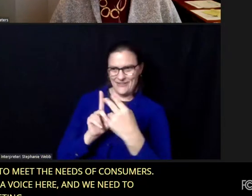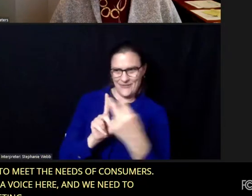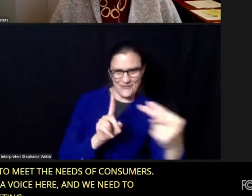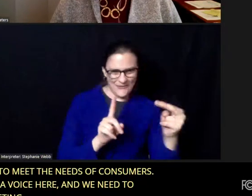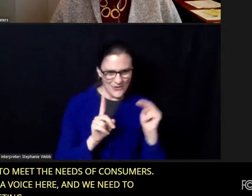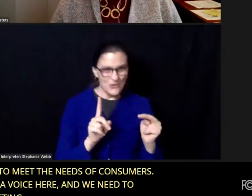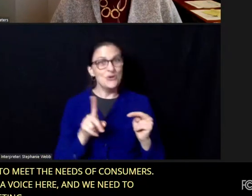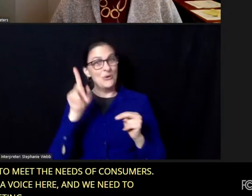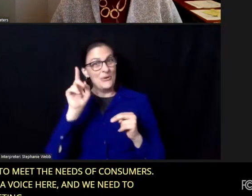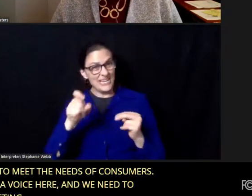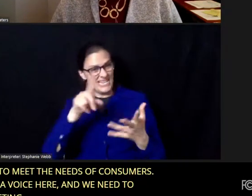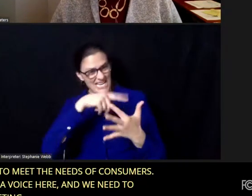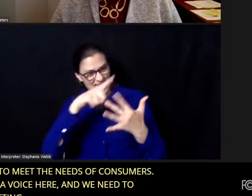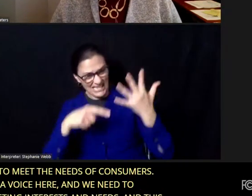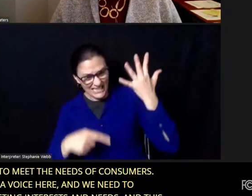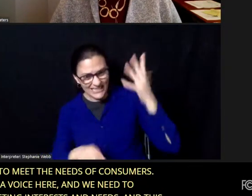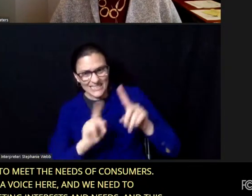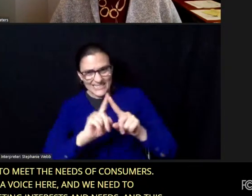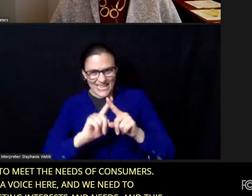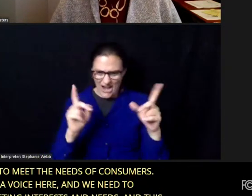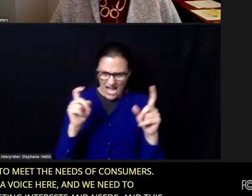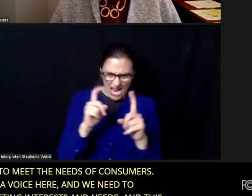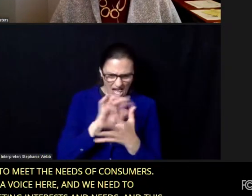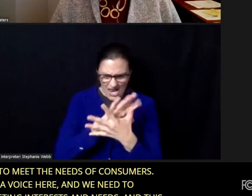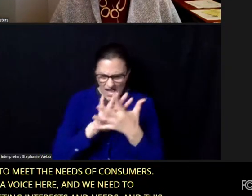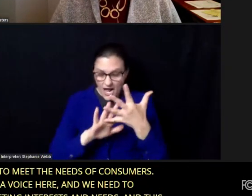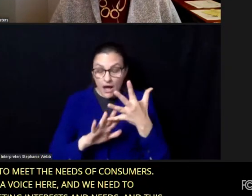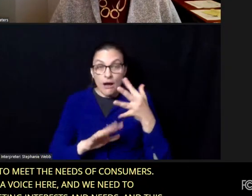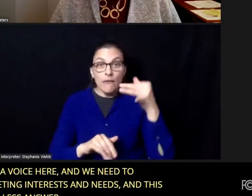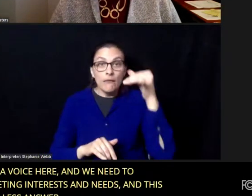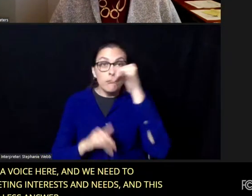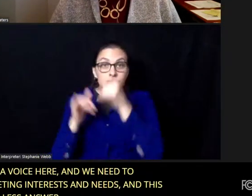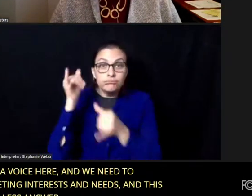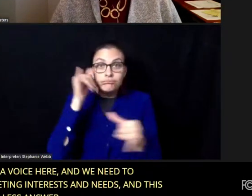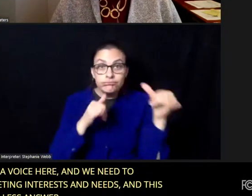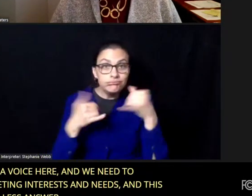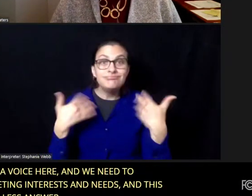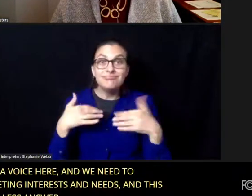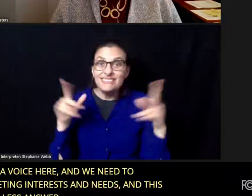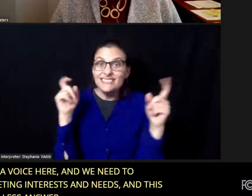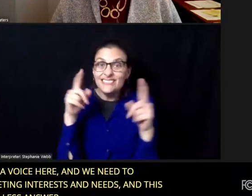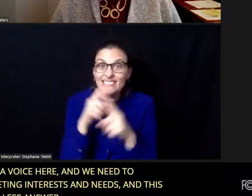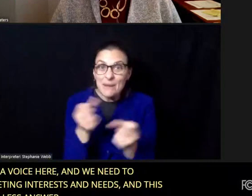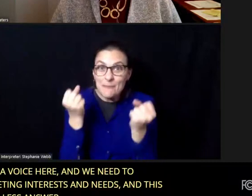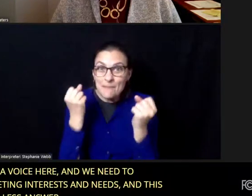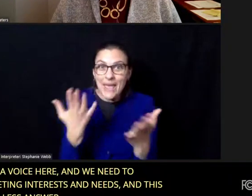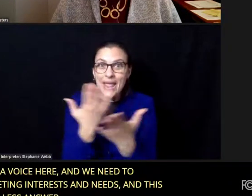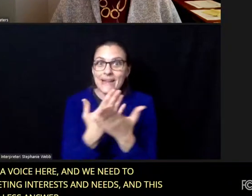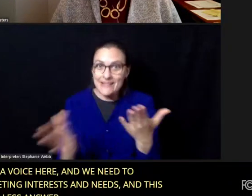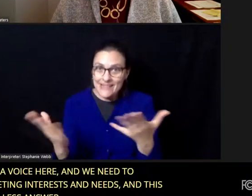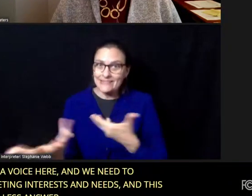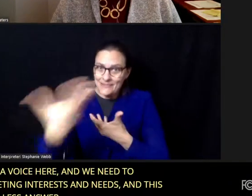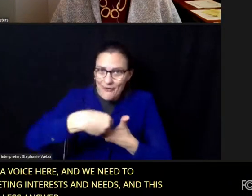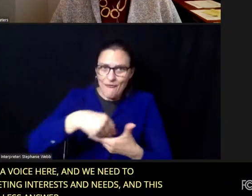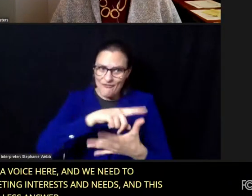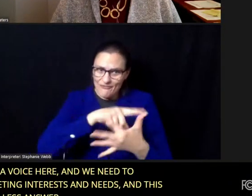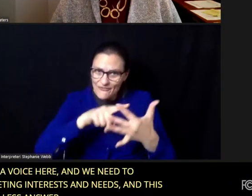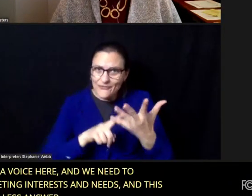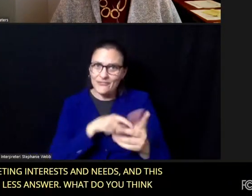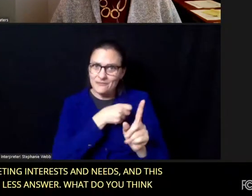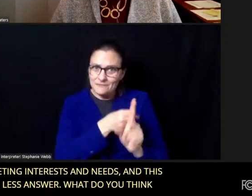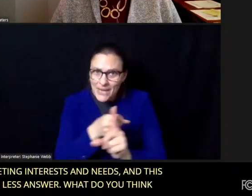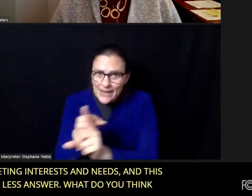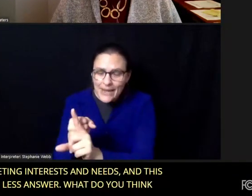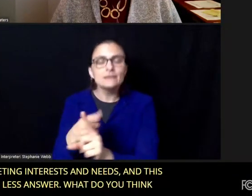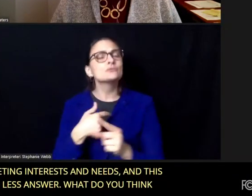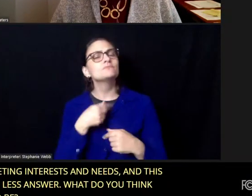less answer, what do you think the priorities, one or two priorities should be? Should we focus more on language? Should we focus more